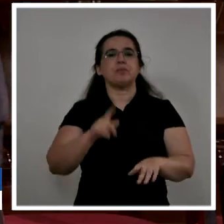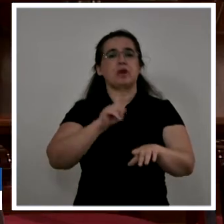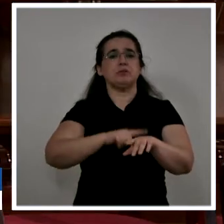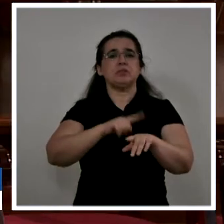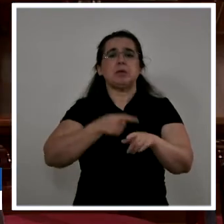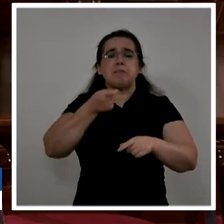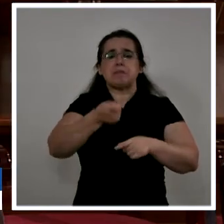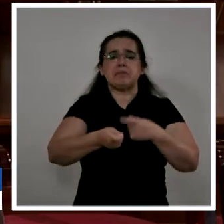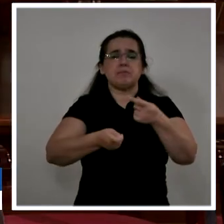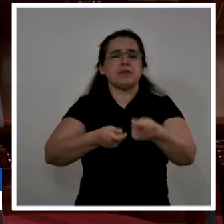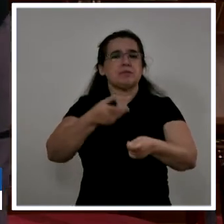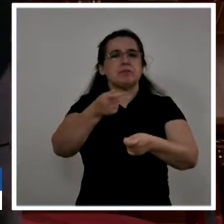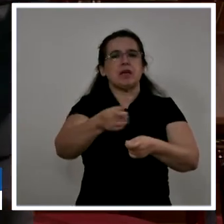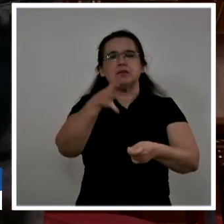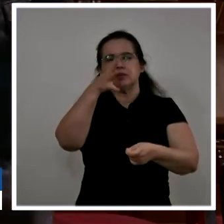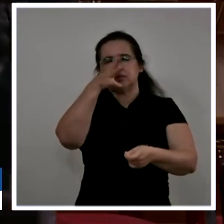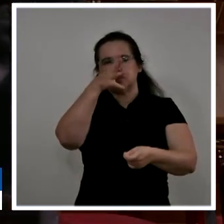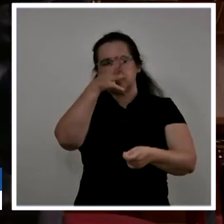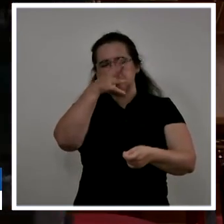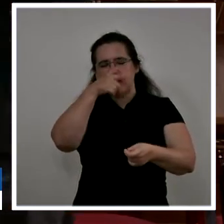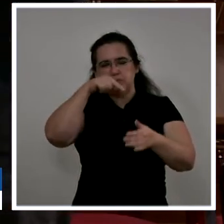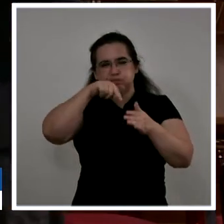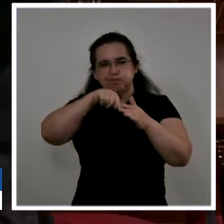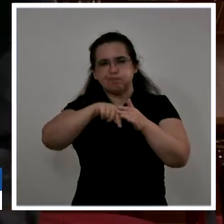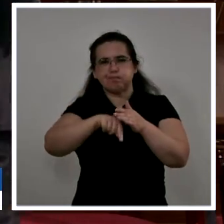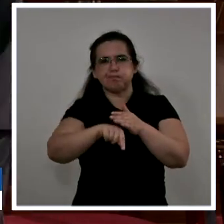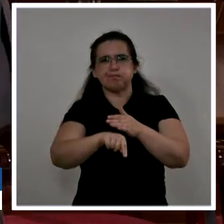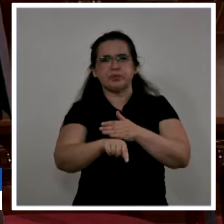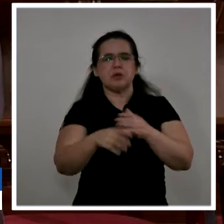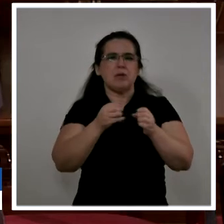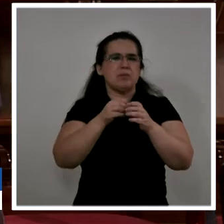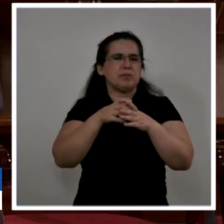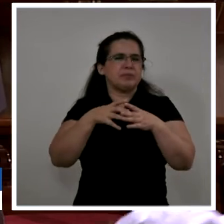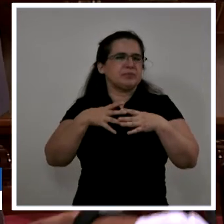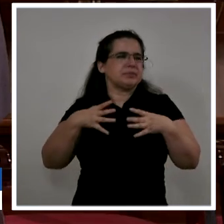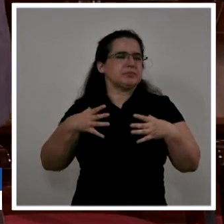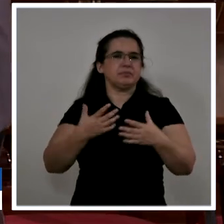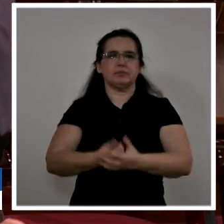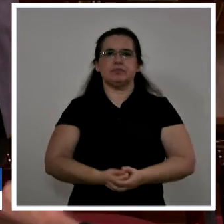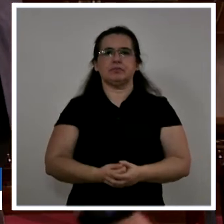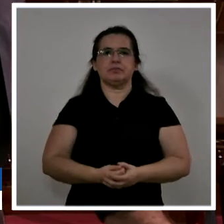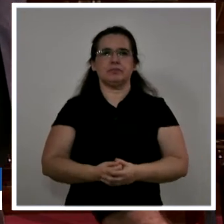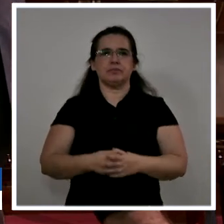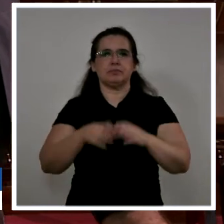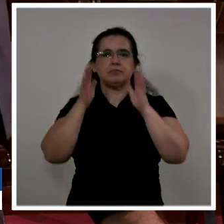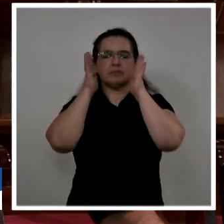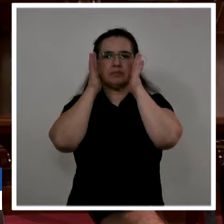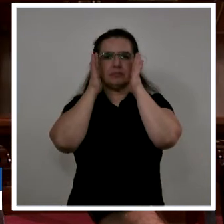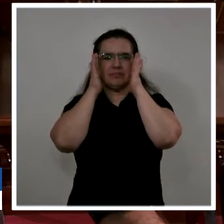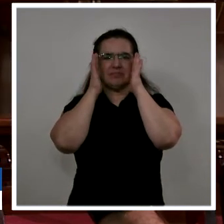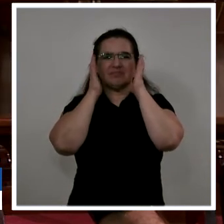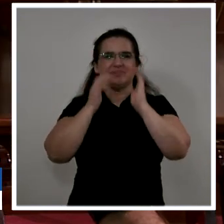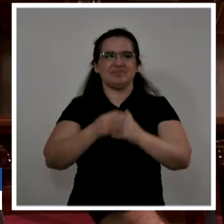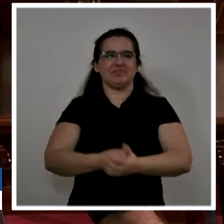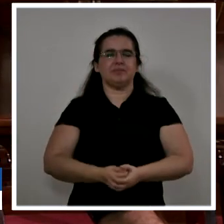iam caminhando, esta tristeza parecia que se estava a aprofundar, a aumentar. As Christ felt his unity with the Father broken